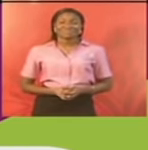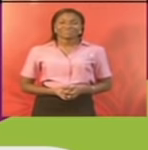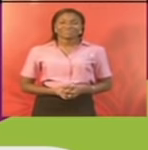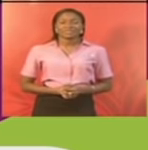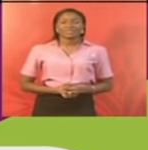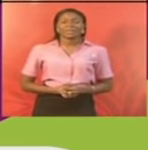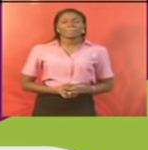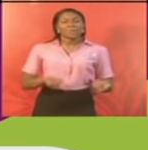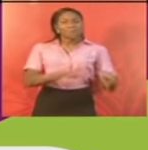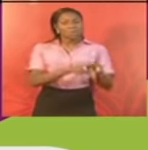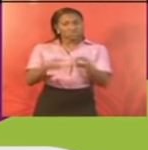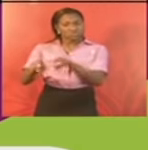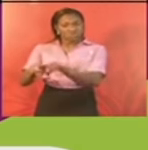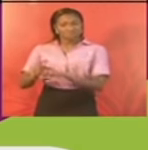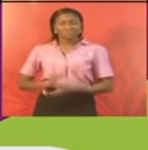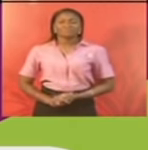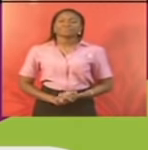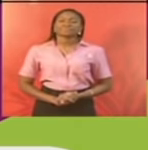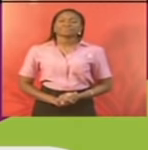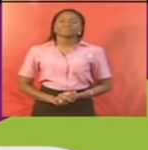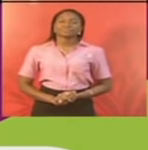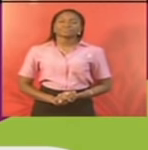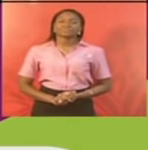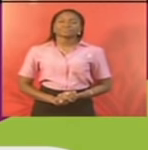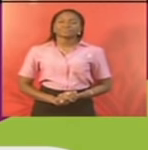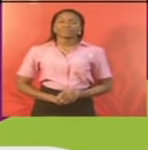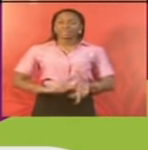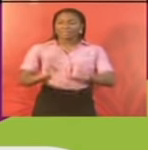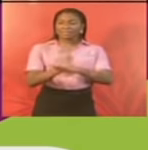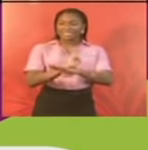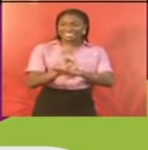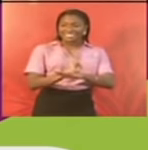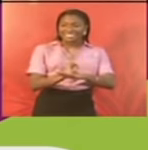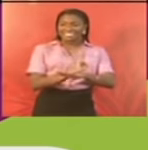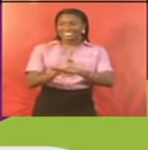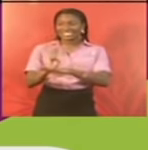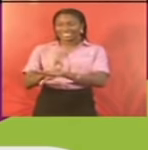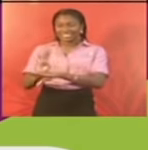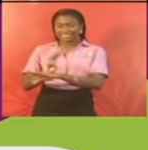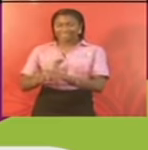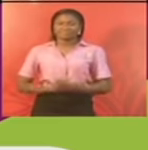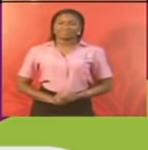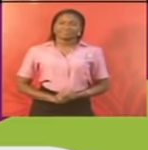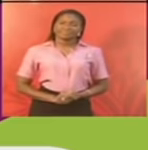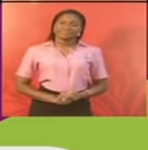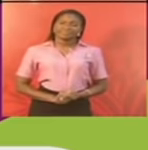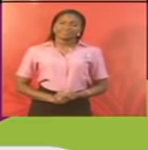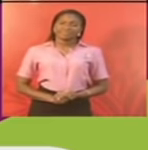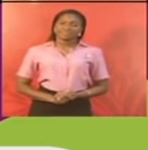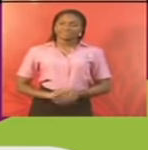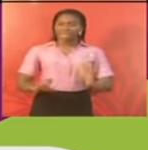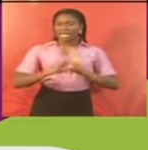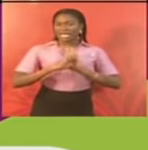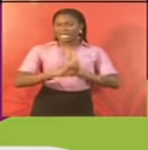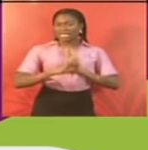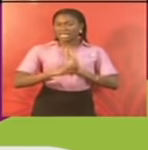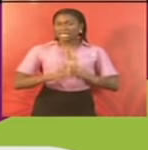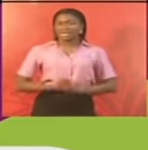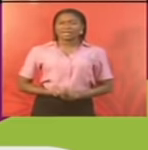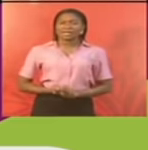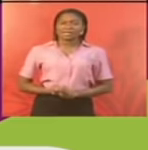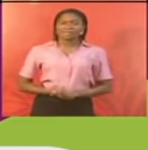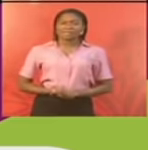on? Also, to revisit the businesses and the protocols, for instance, at the doors to prevent spread. The